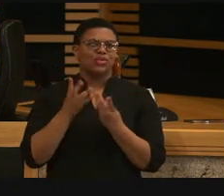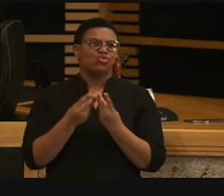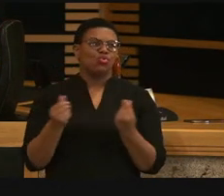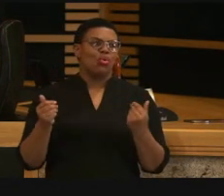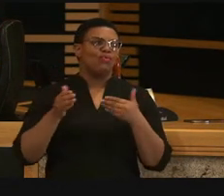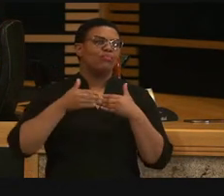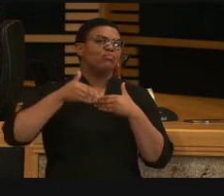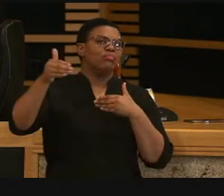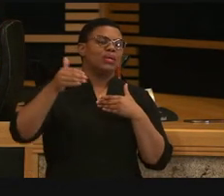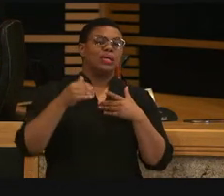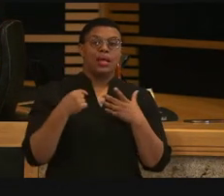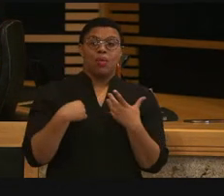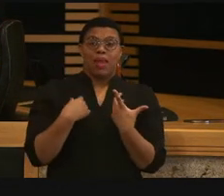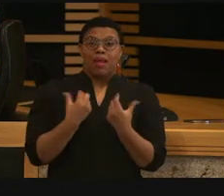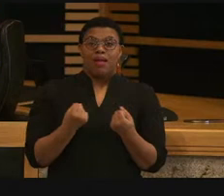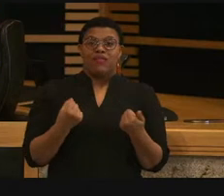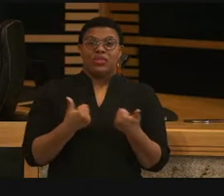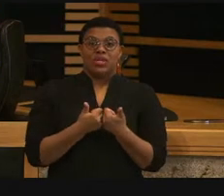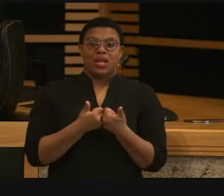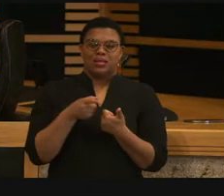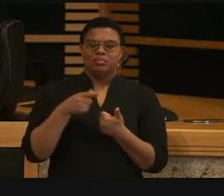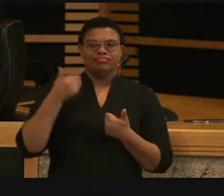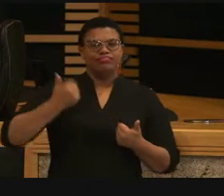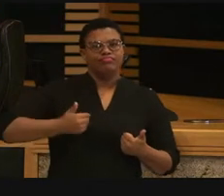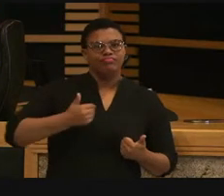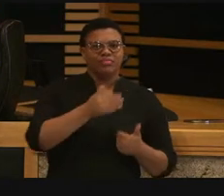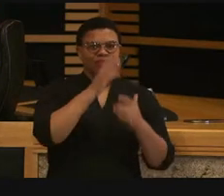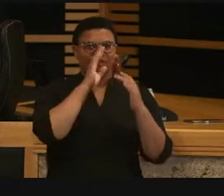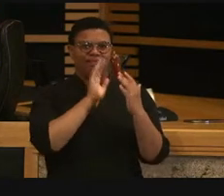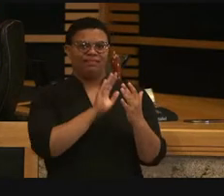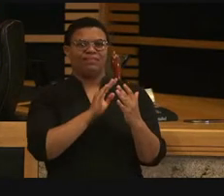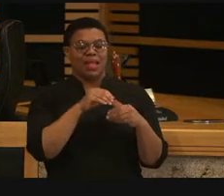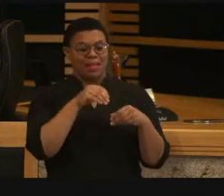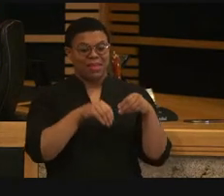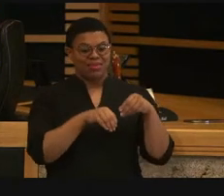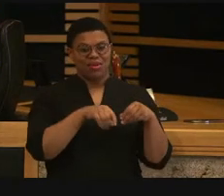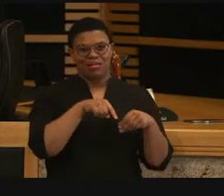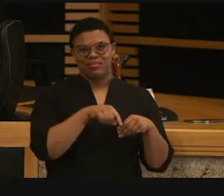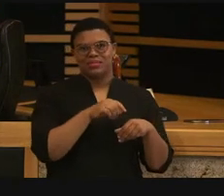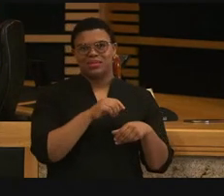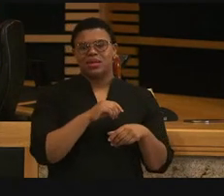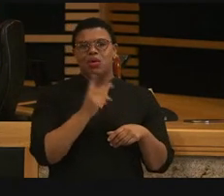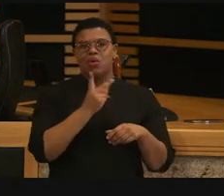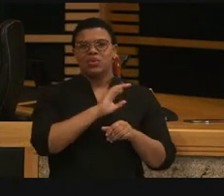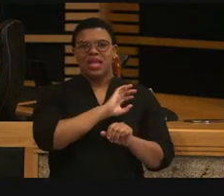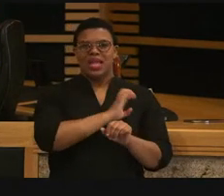to challenges that continue to confront the minerals and the energy sector.